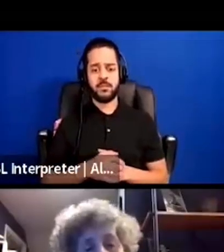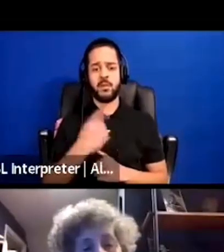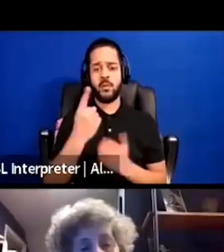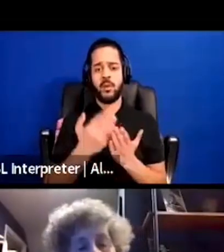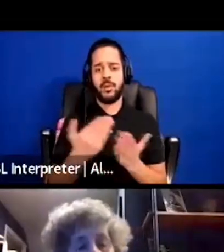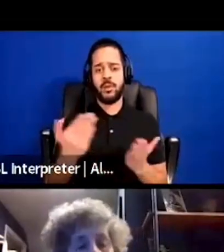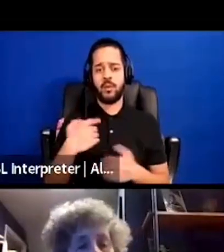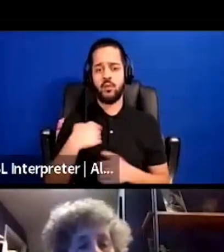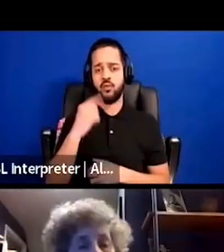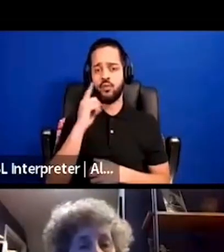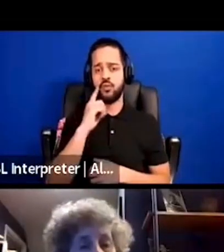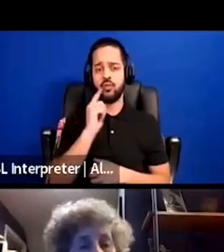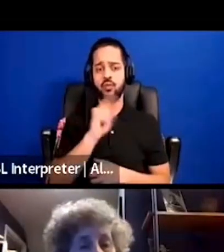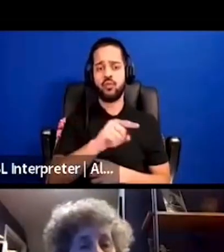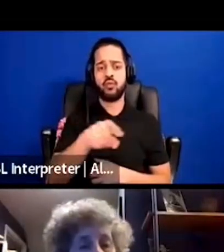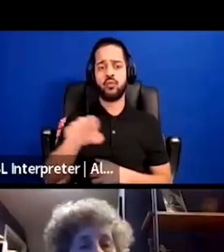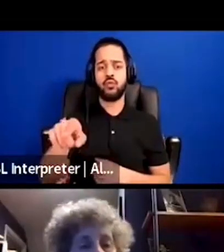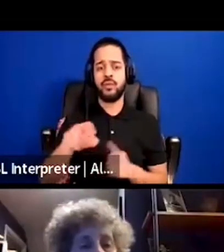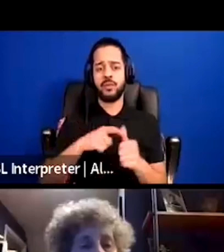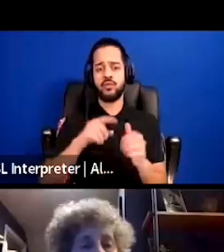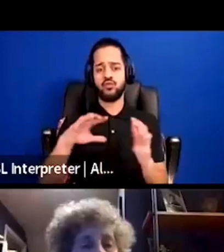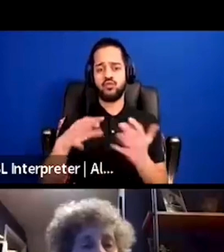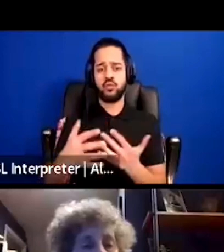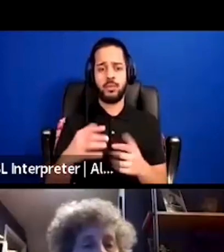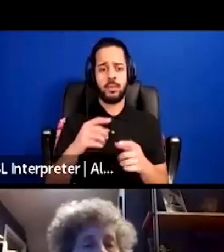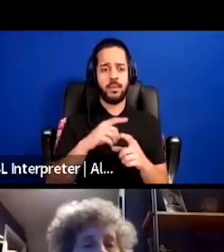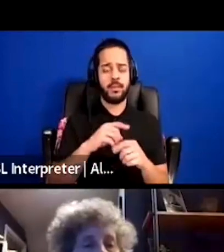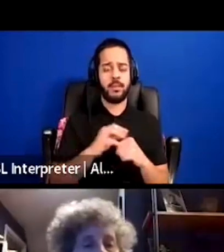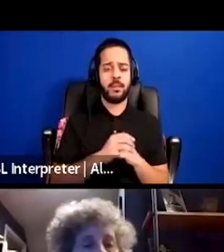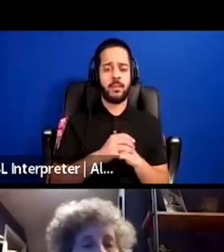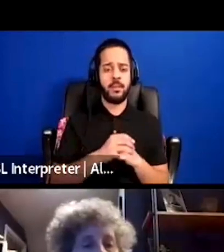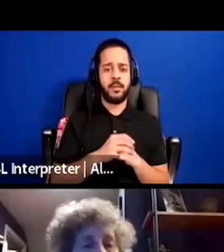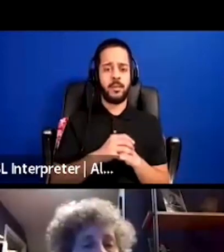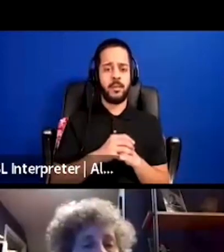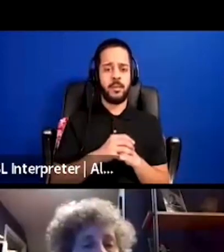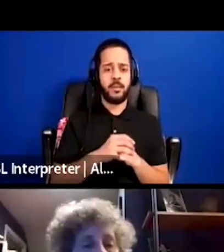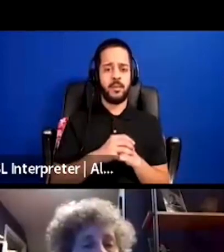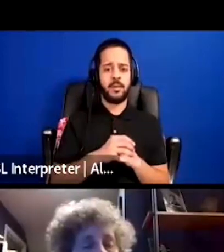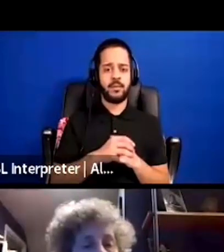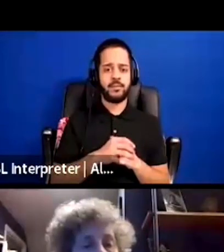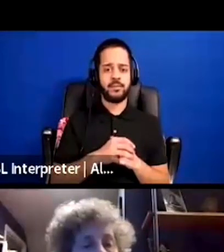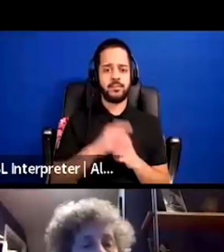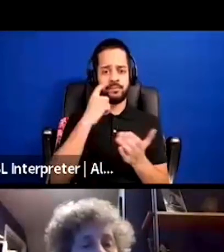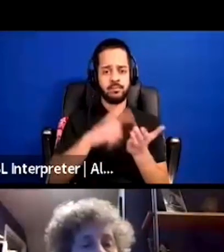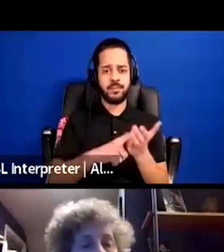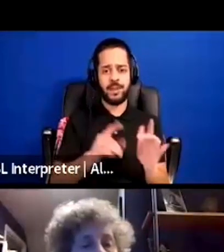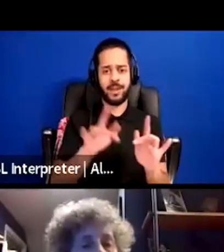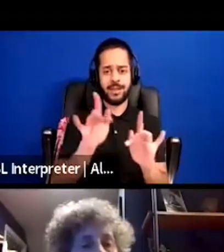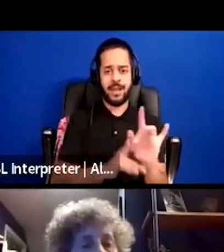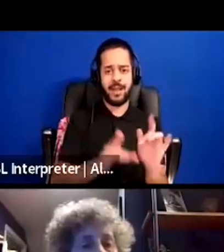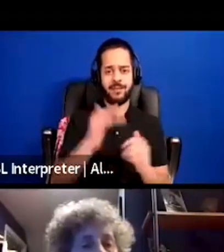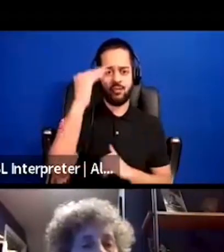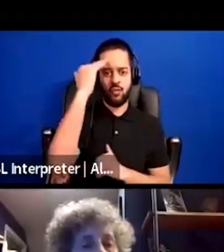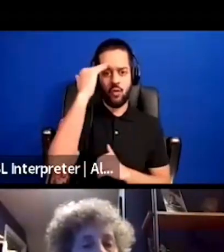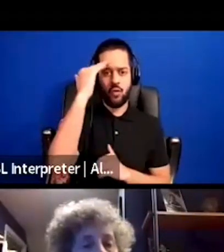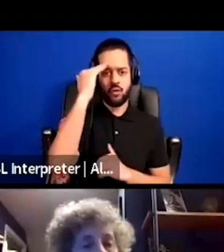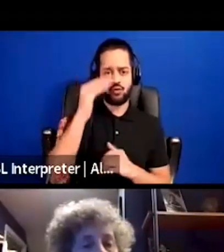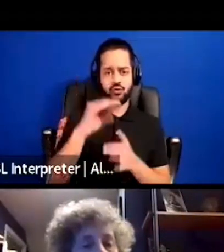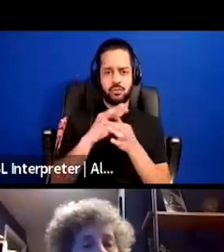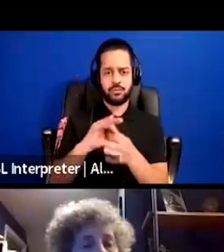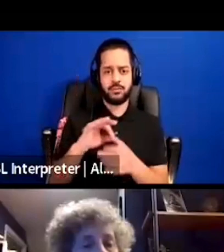groups, but we discussed almost in every question, is just the lack of knowledge about